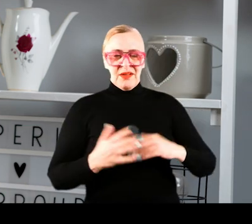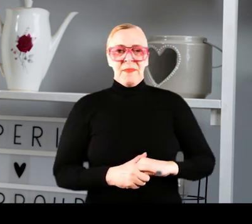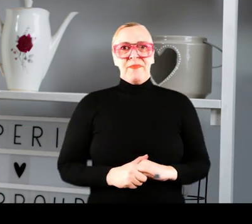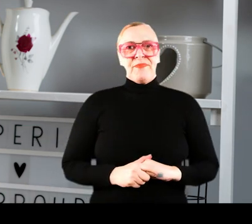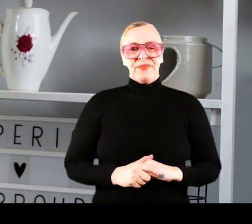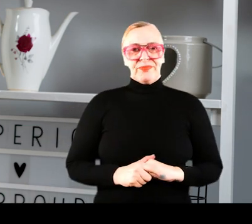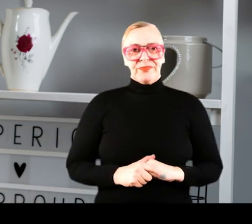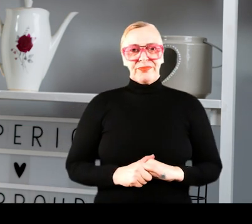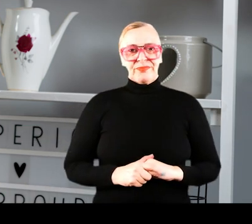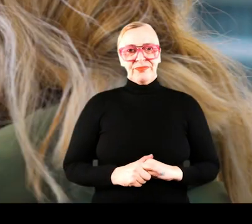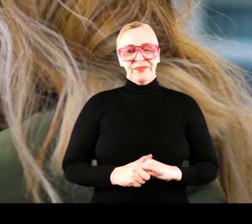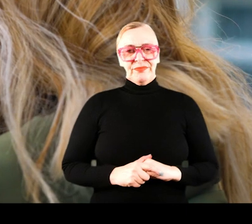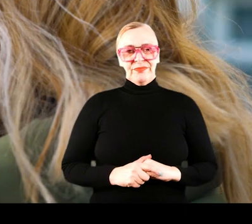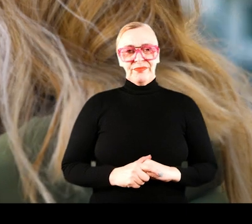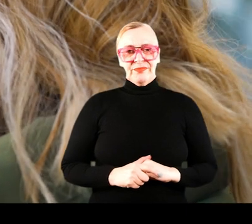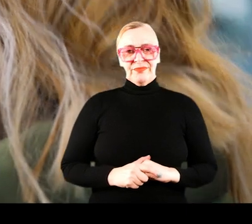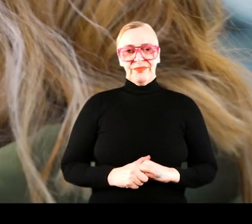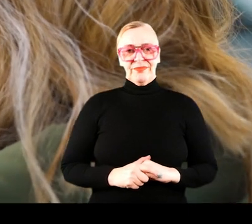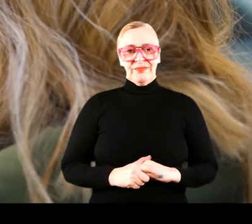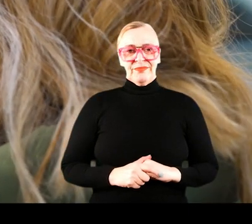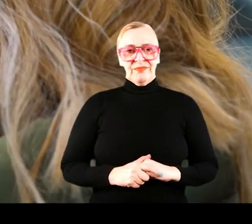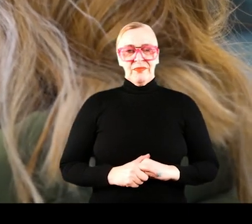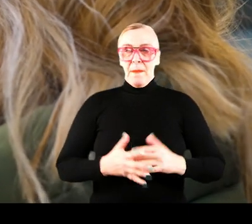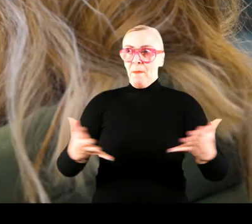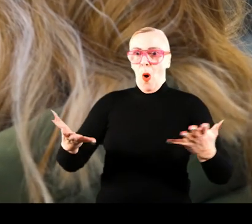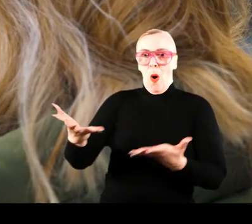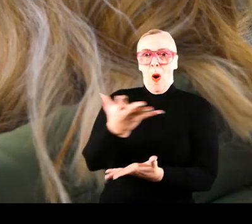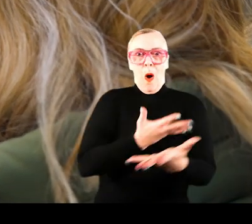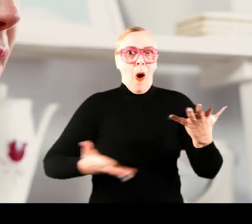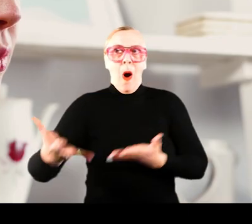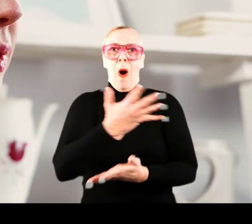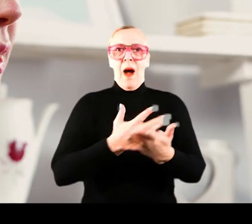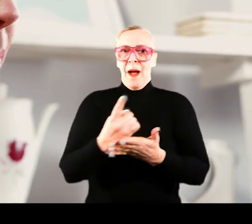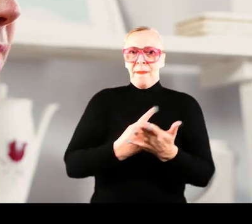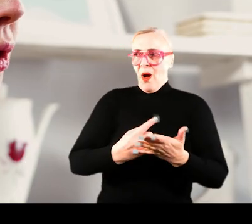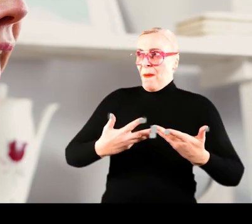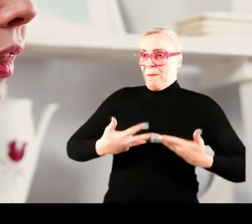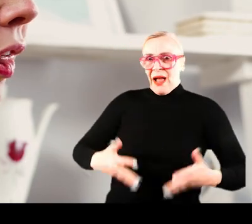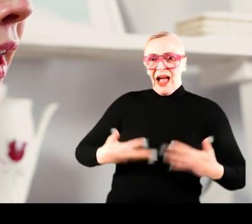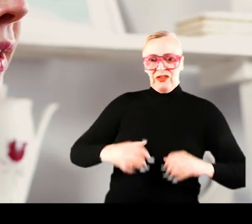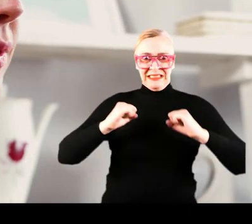any judgment or stigma. The more open the conversation is around